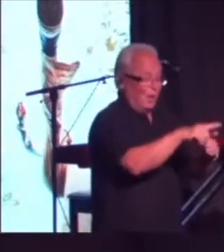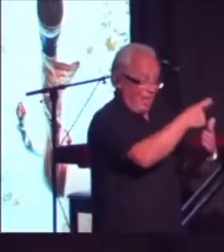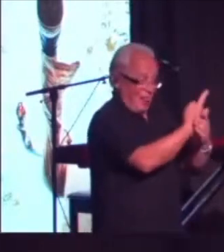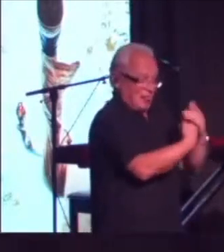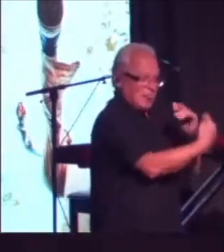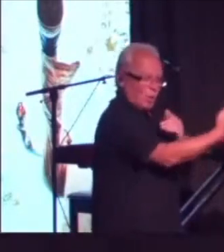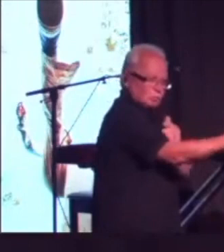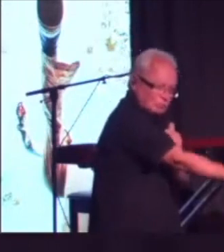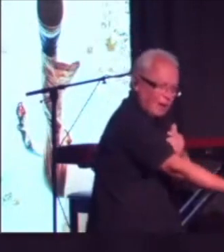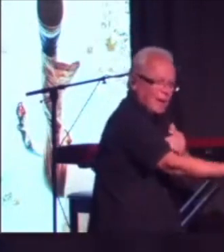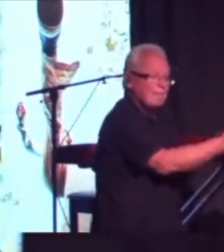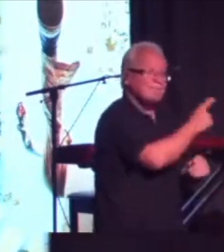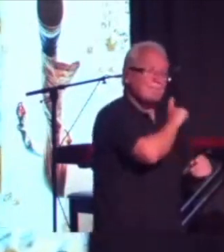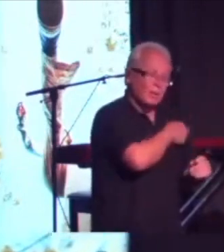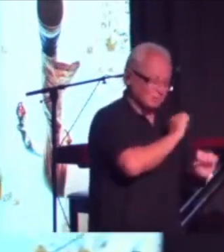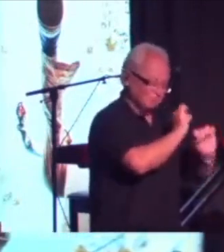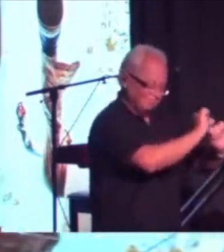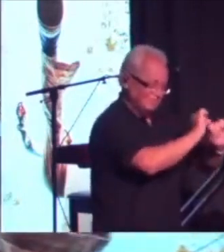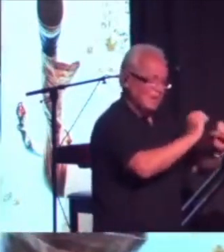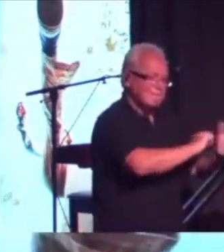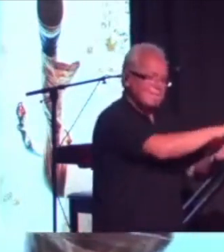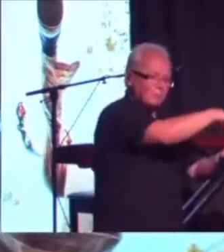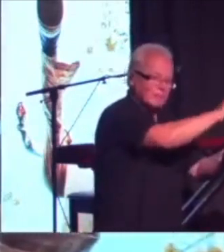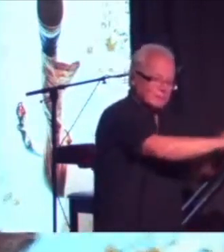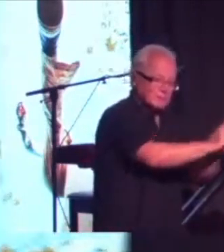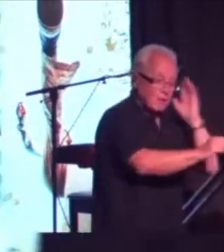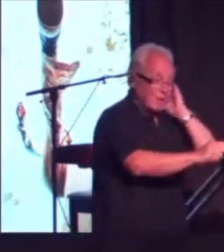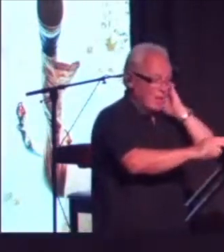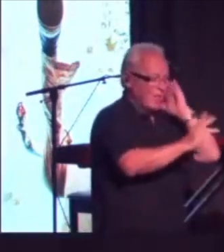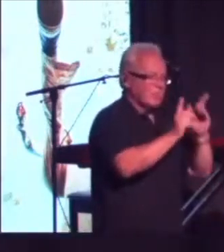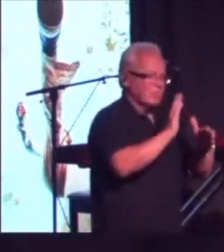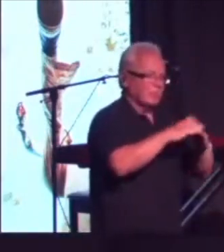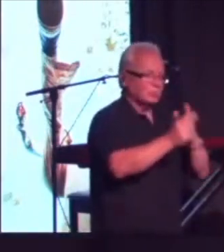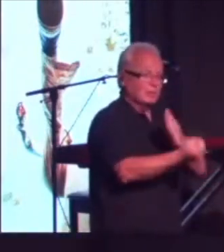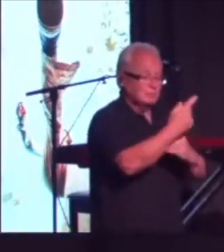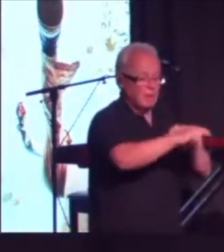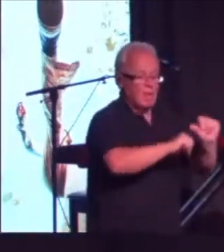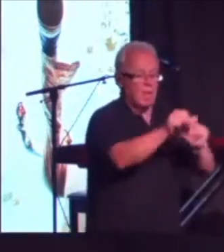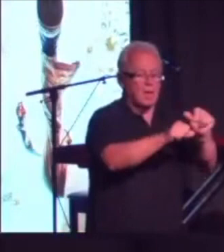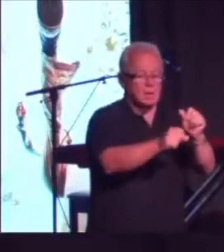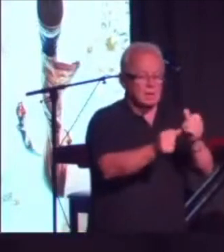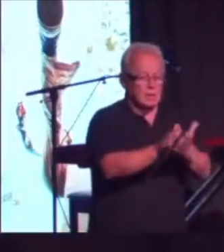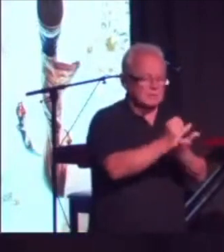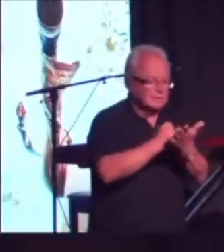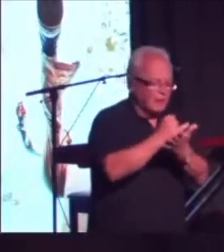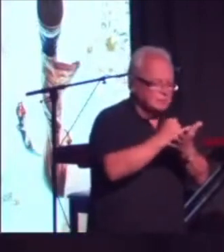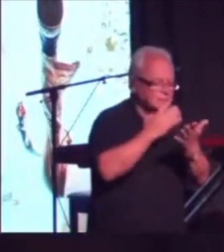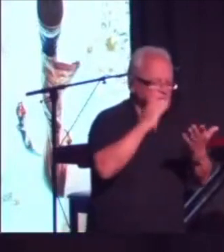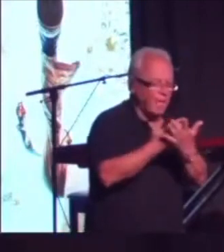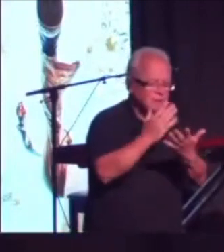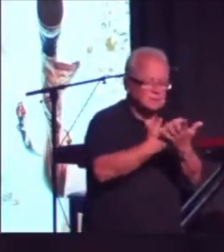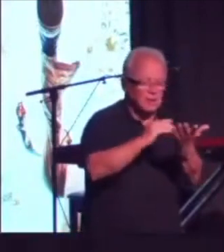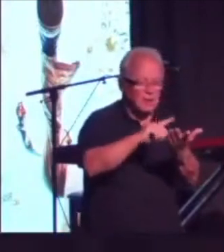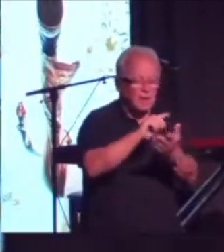every other problem in our lives arises out of our sin, our mistakes, our imperfection. But loneliness is the one